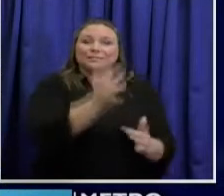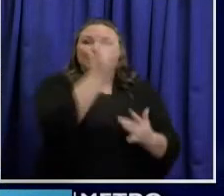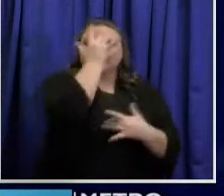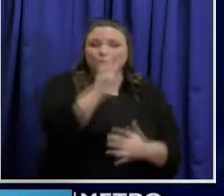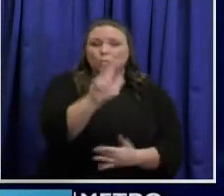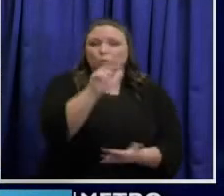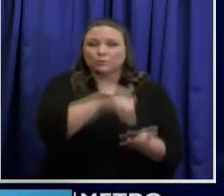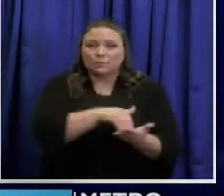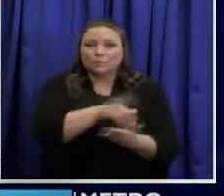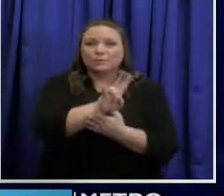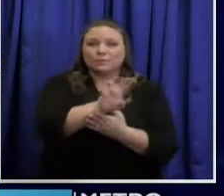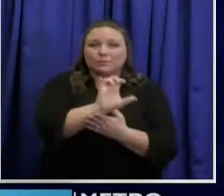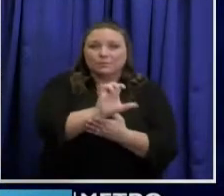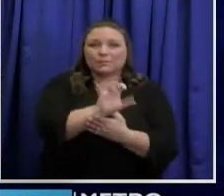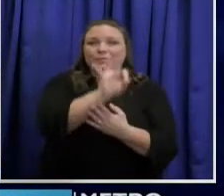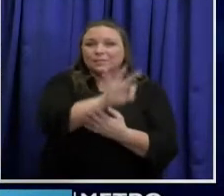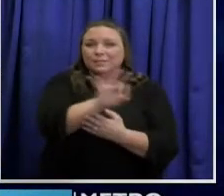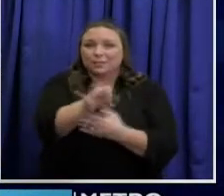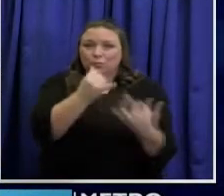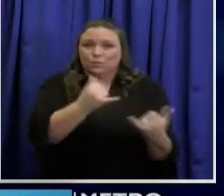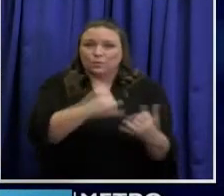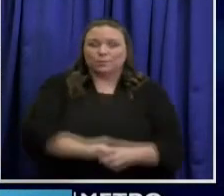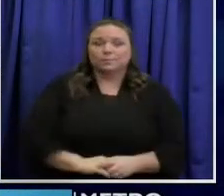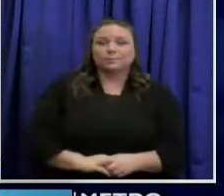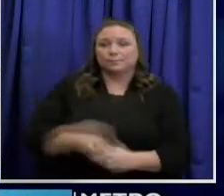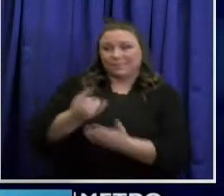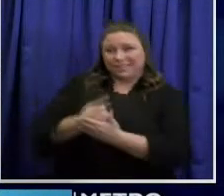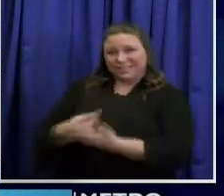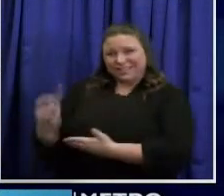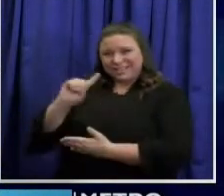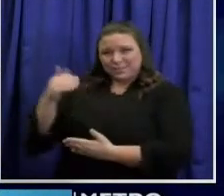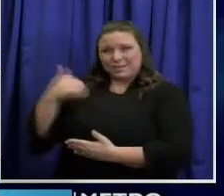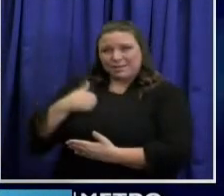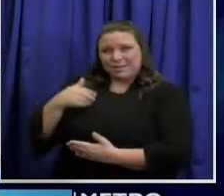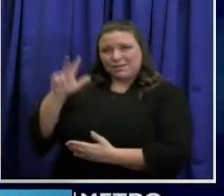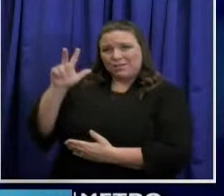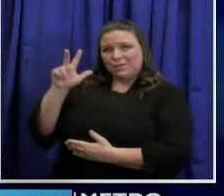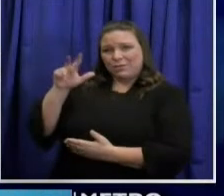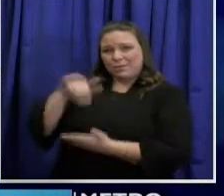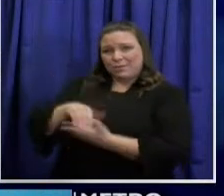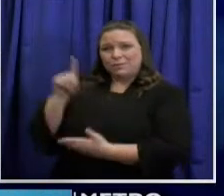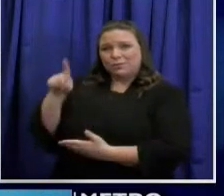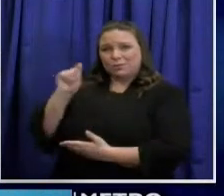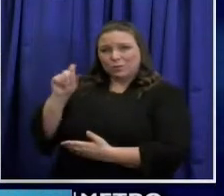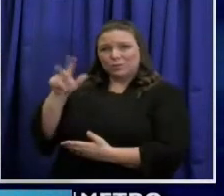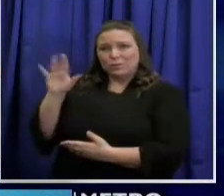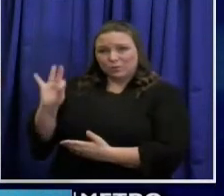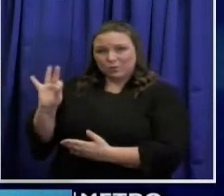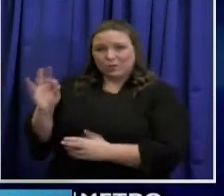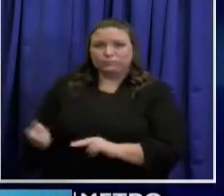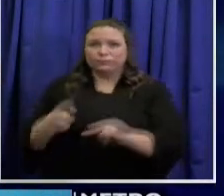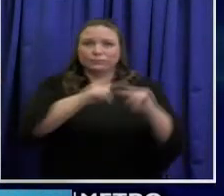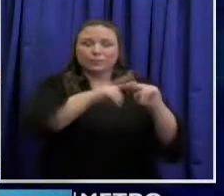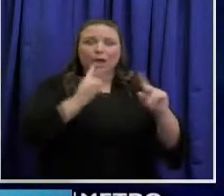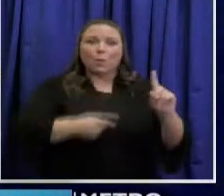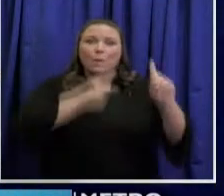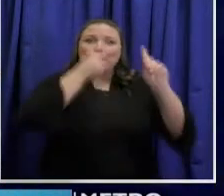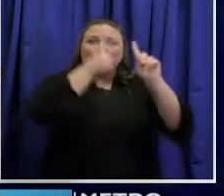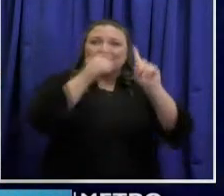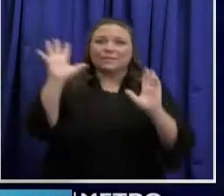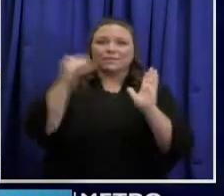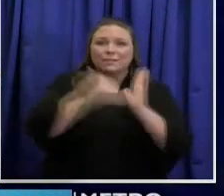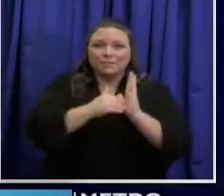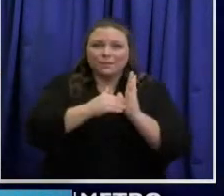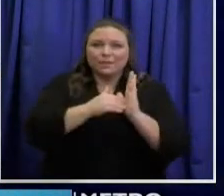is 3,799. Last week, we were at 3,139, and our peak was